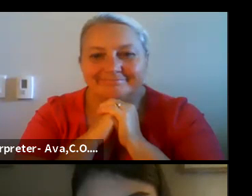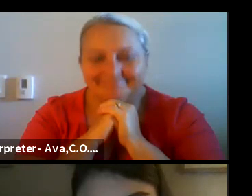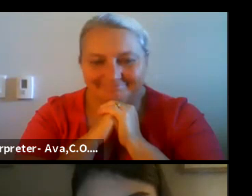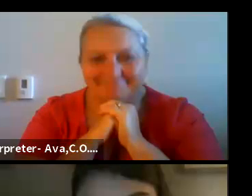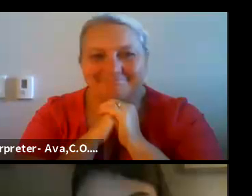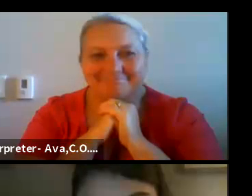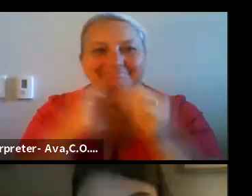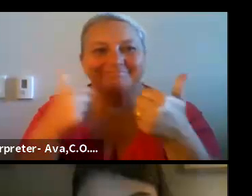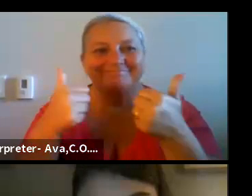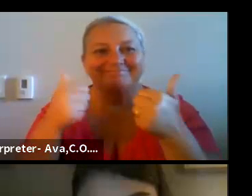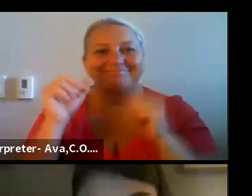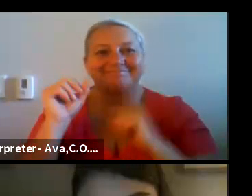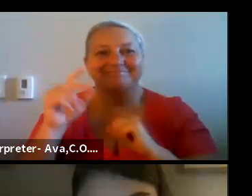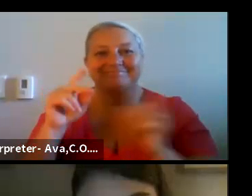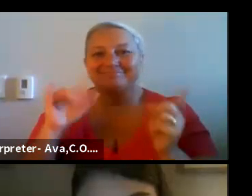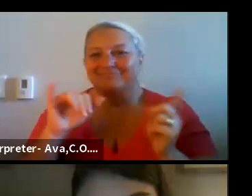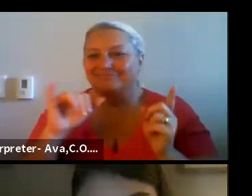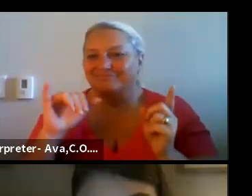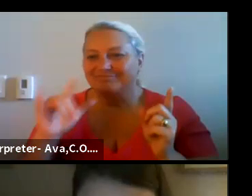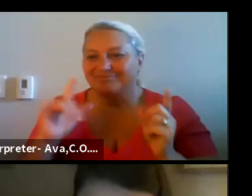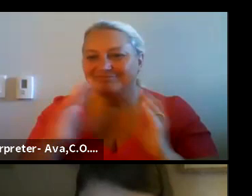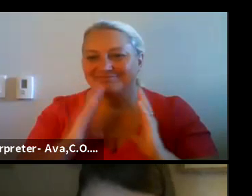Okay.